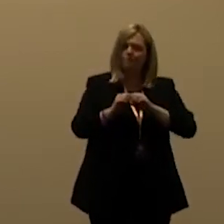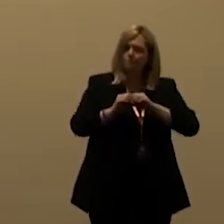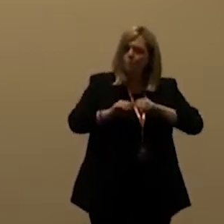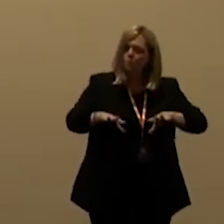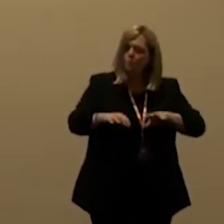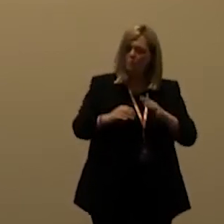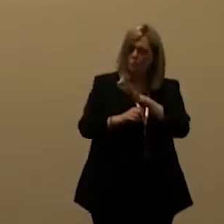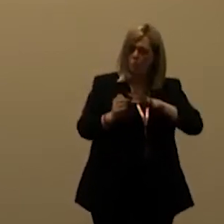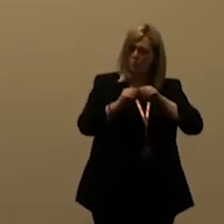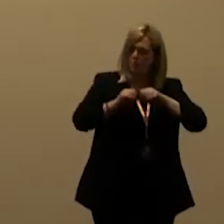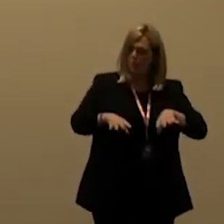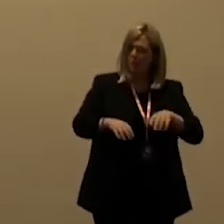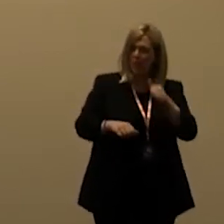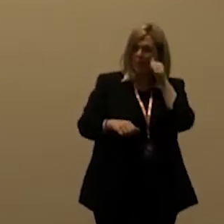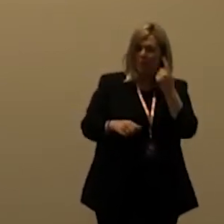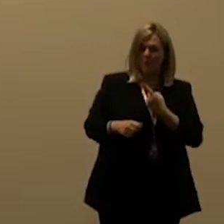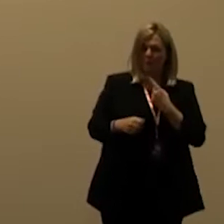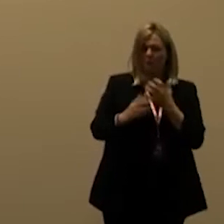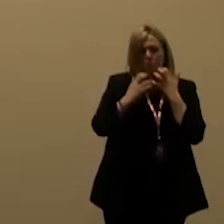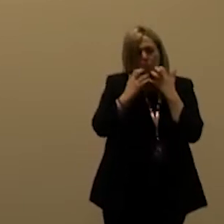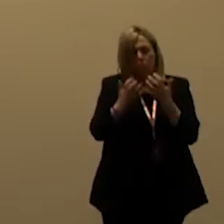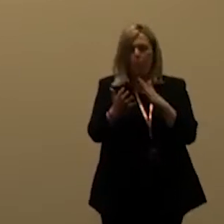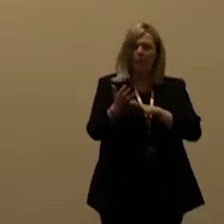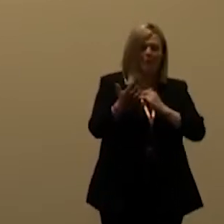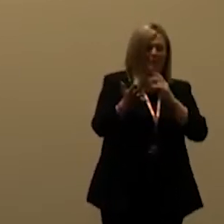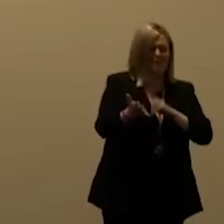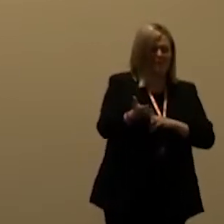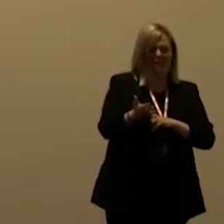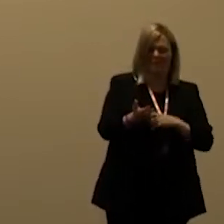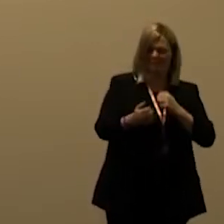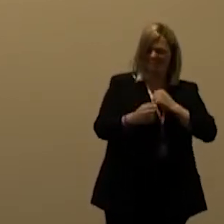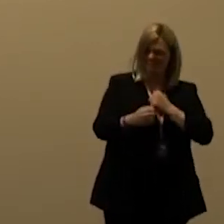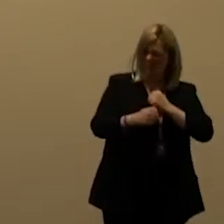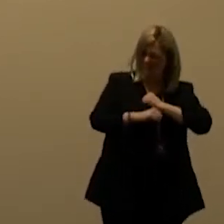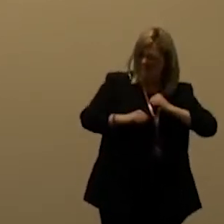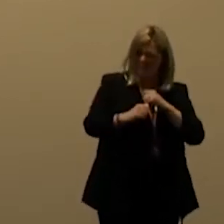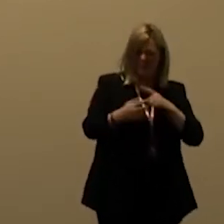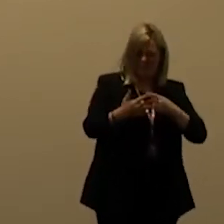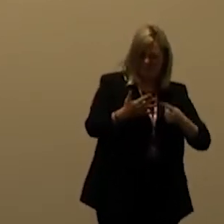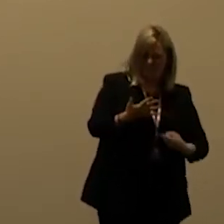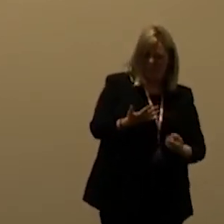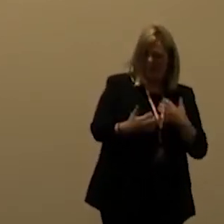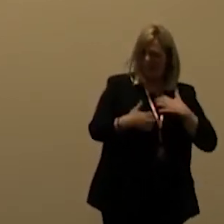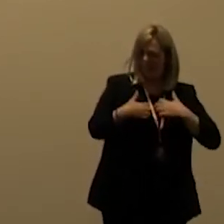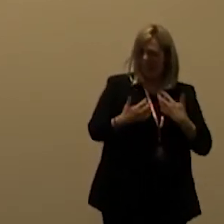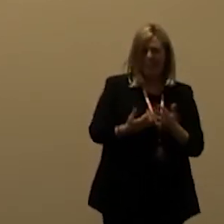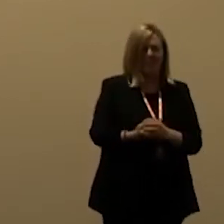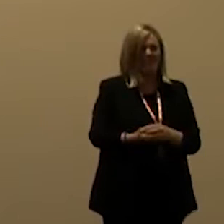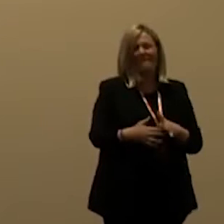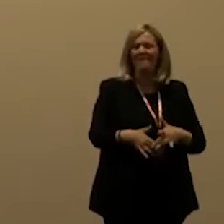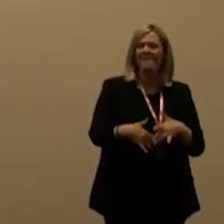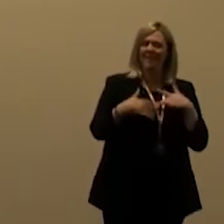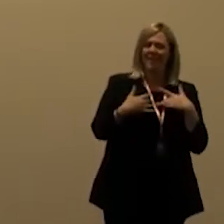we've got a lot of millennials. I was an avid MSN user, big fan of MySpace, yeah, all of that. So